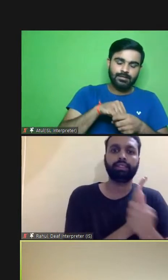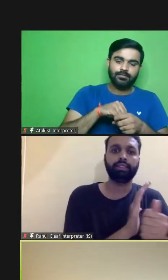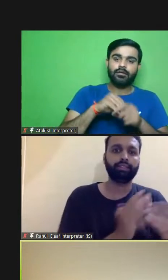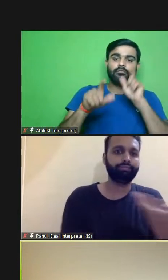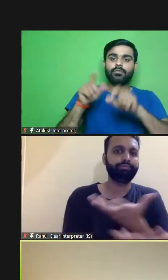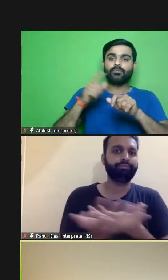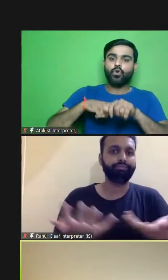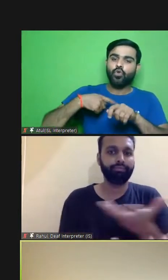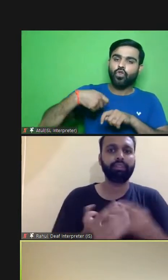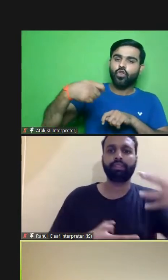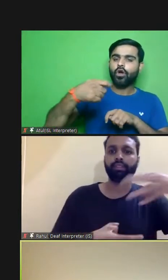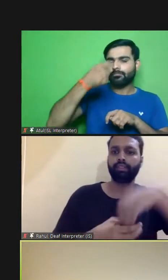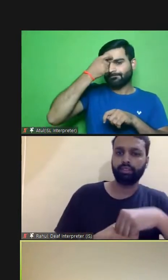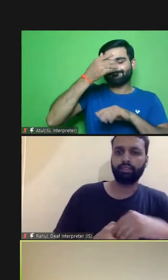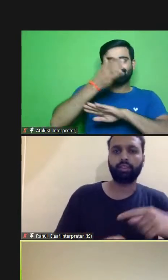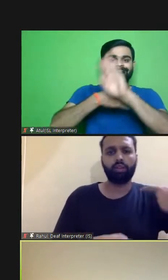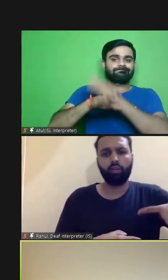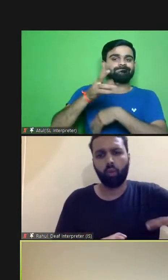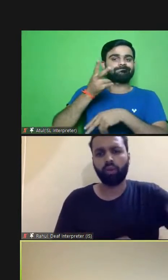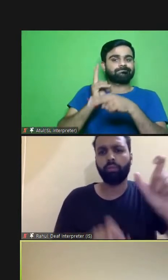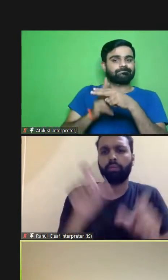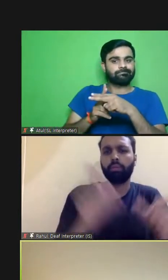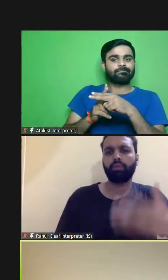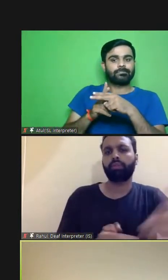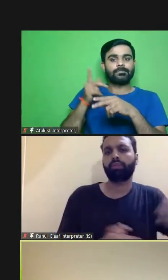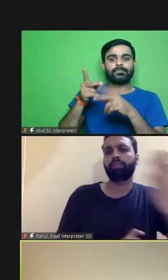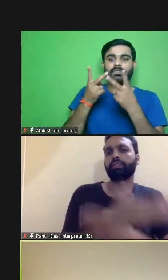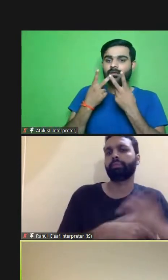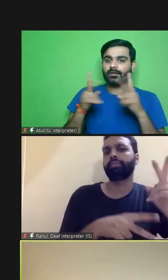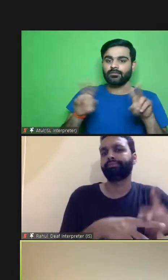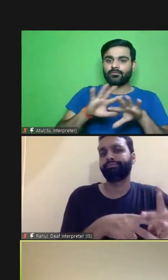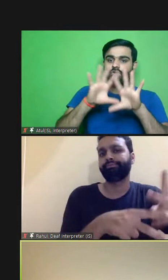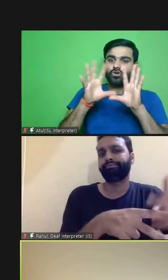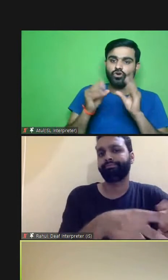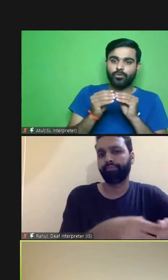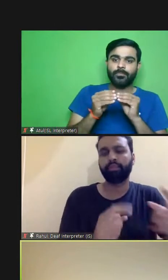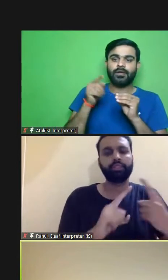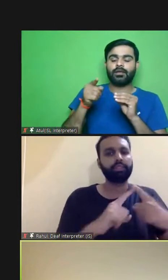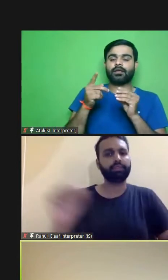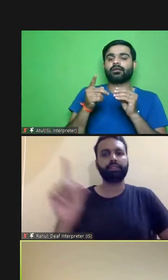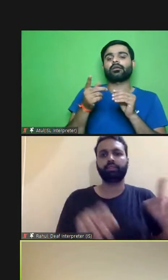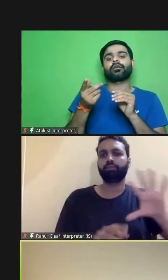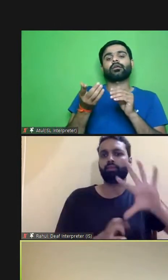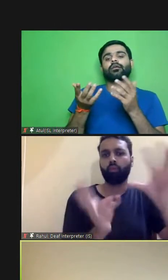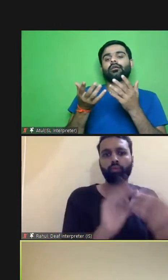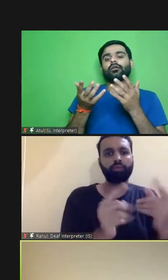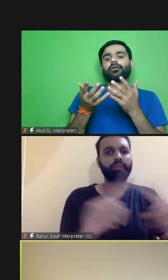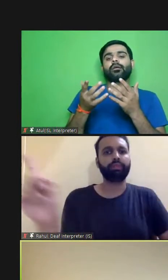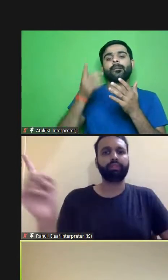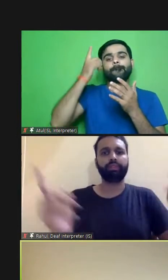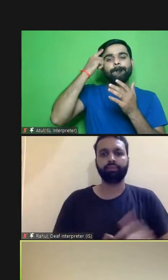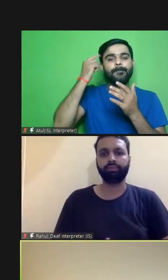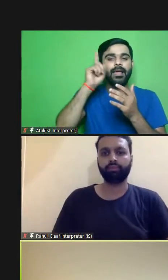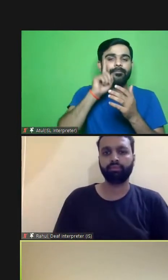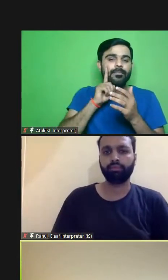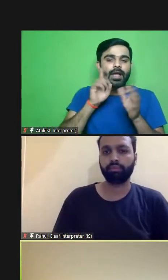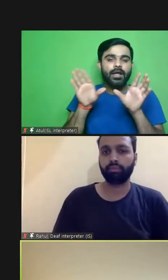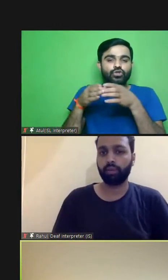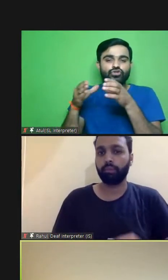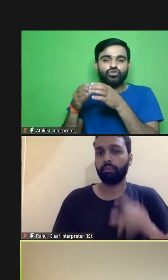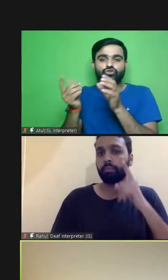health and disability issues, and the difference for those who are from a Black, Asian, and minority ethnicity in